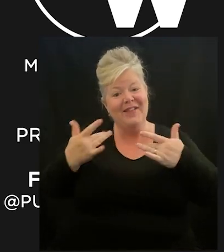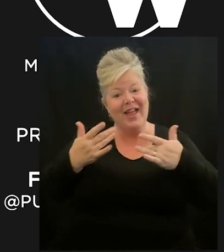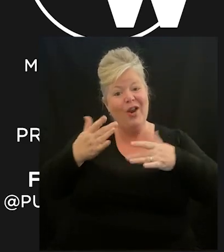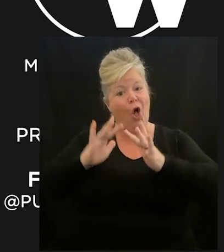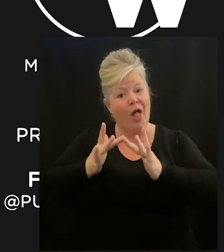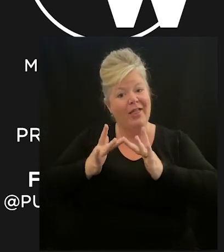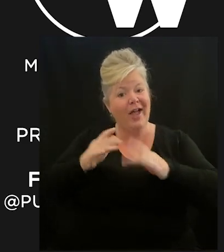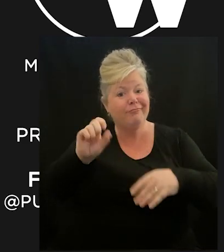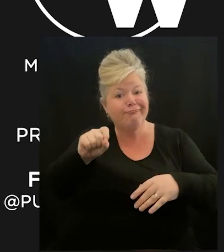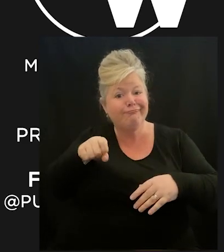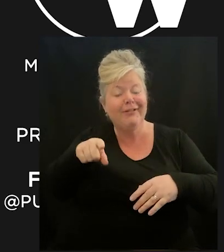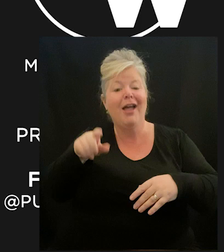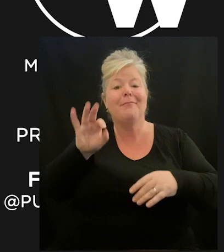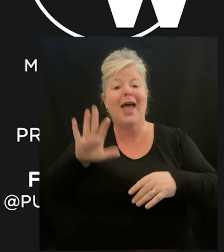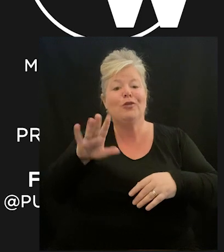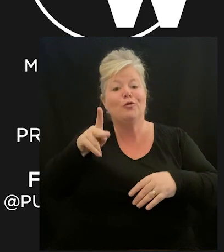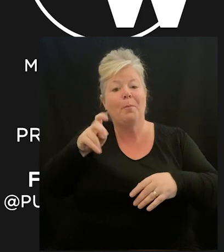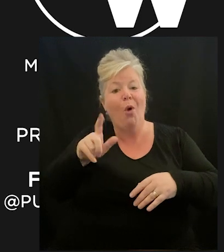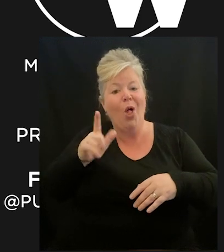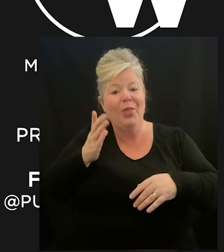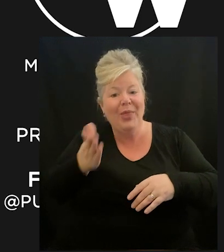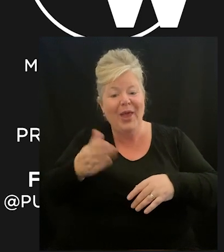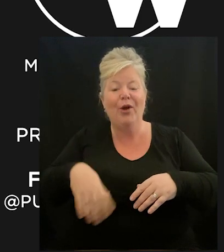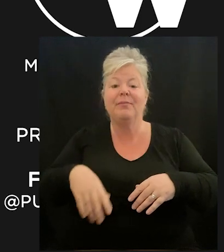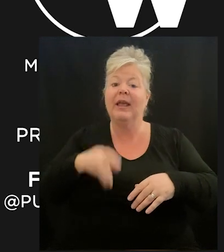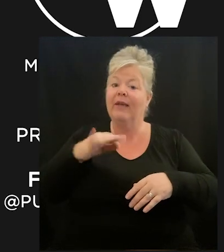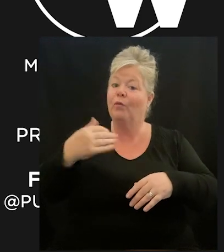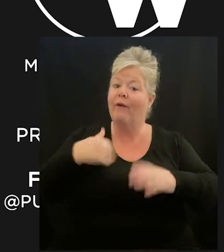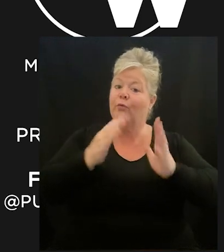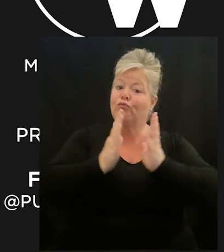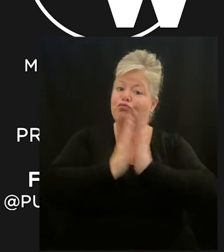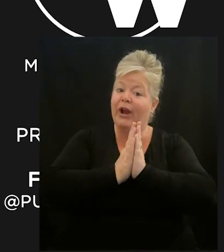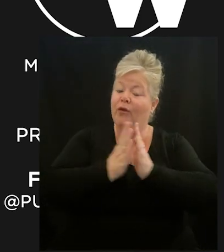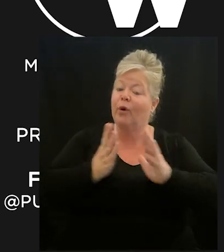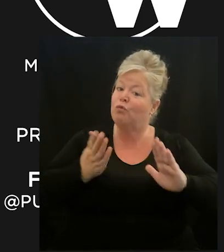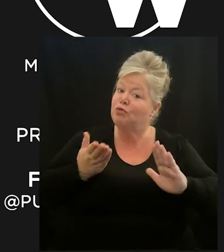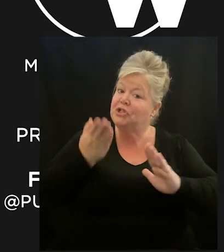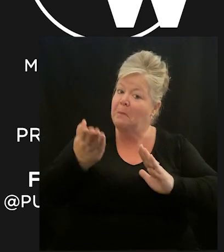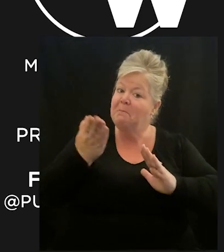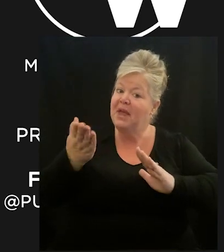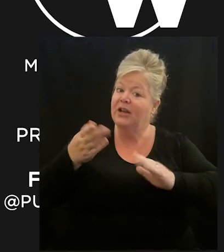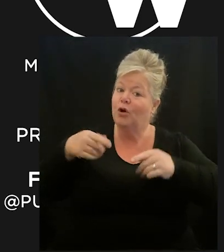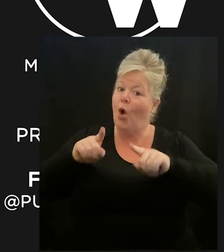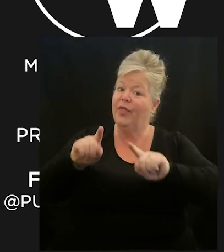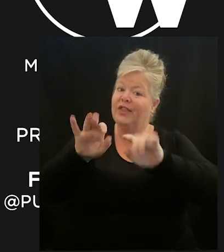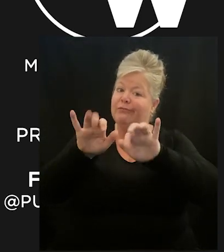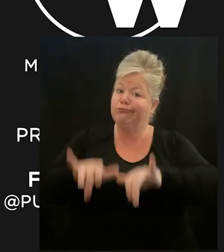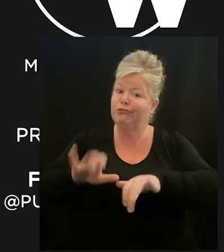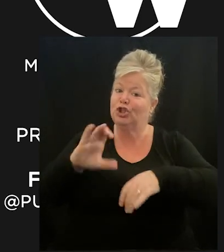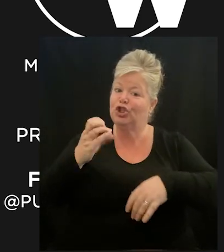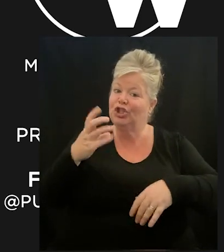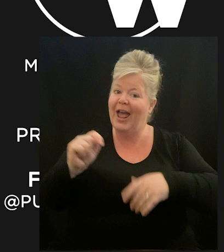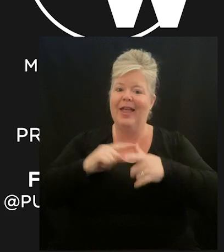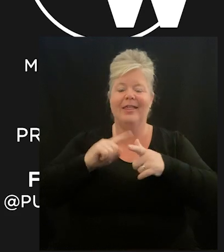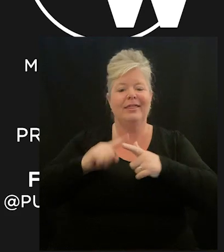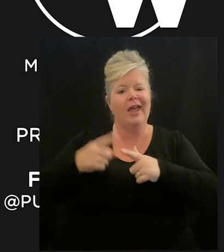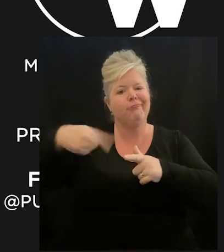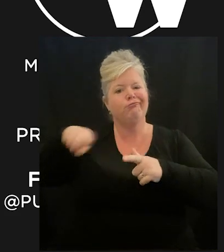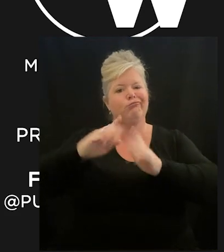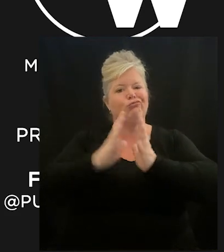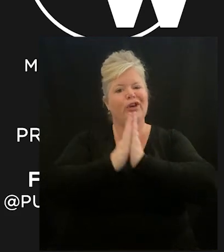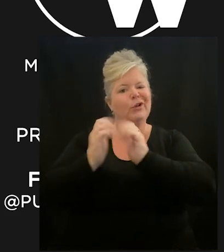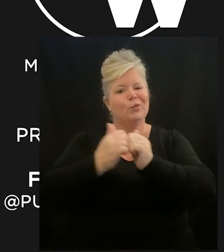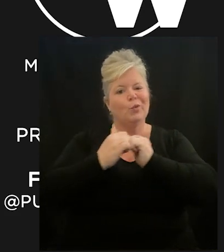Pure Heart staff who co-host with him. And if you have prayer requests, you can submit them on the chat so they can join up with you in lifting those needs.